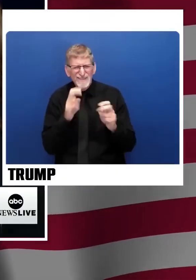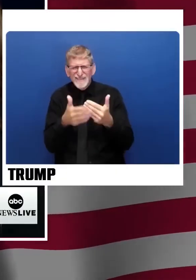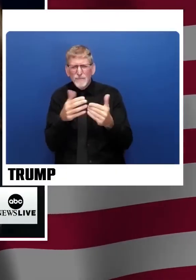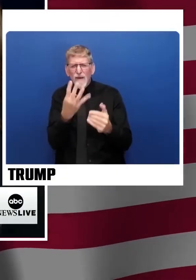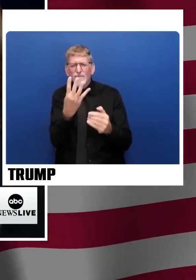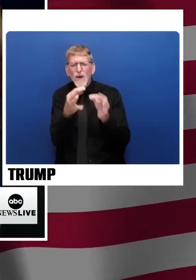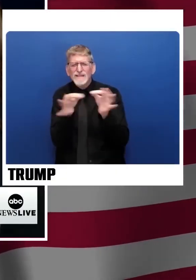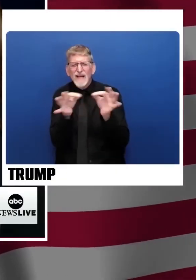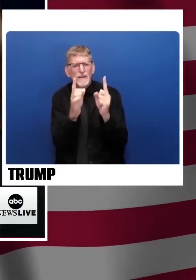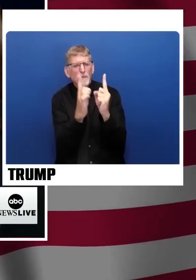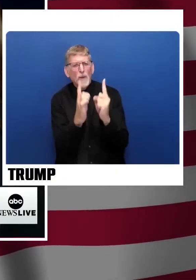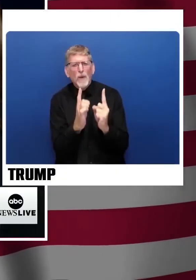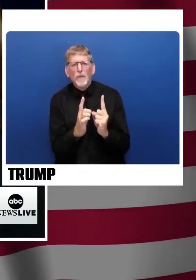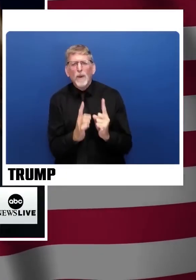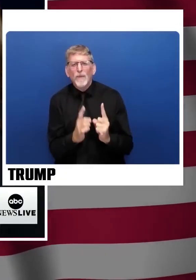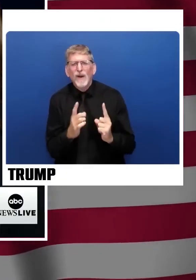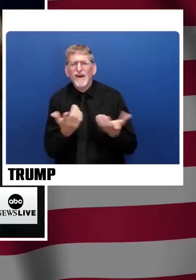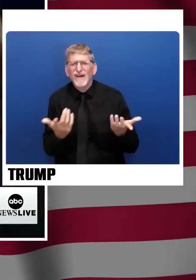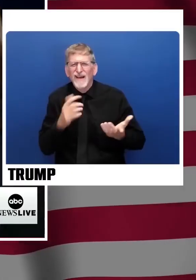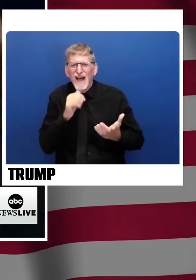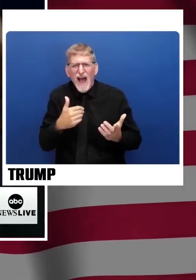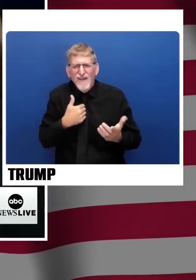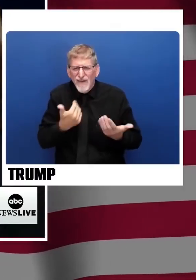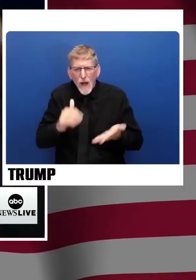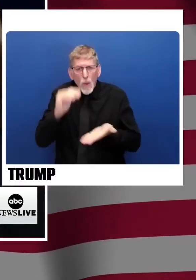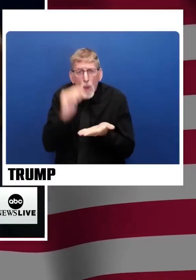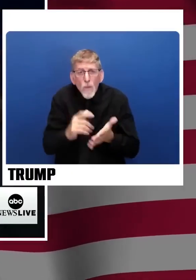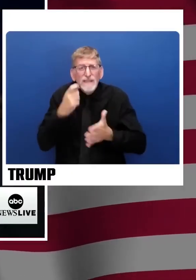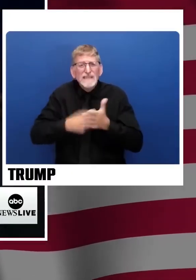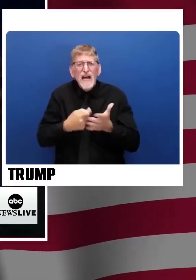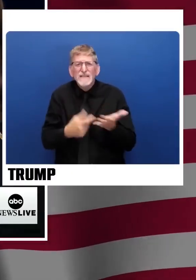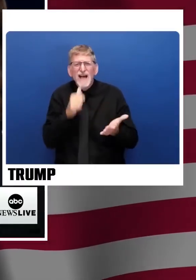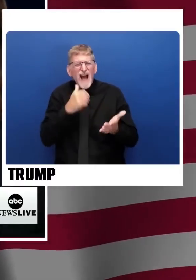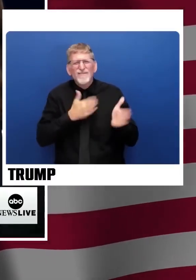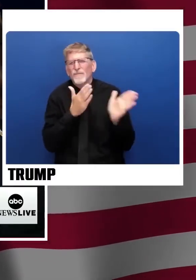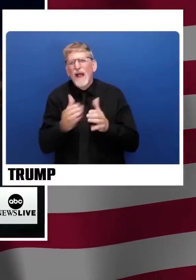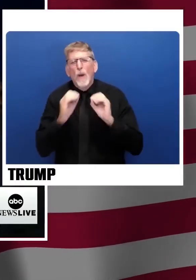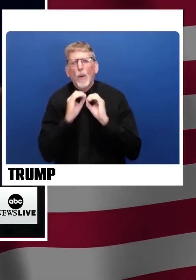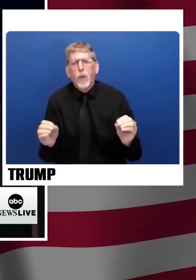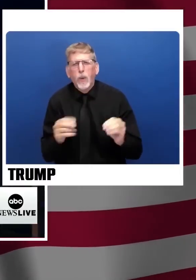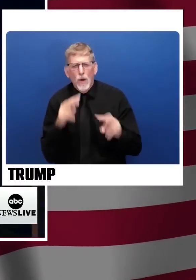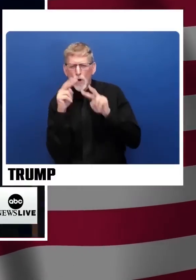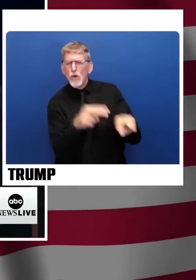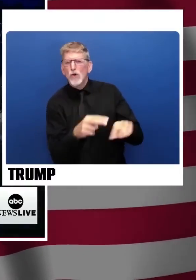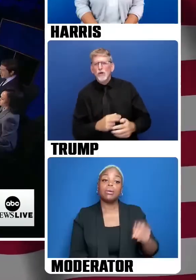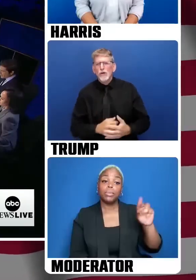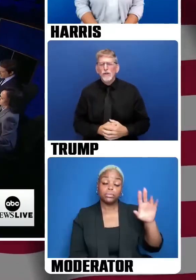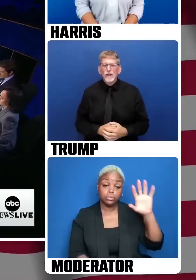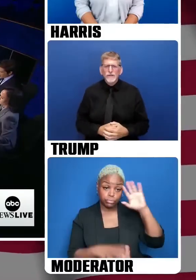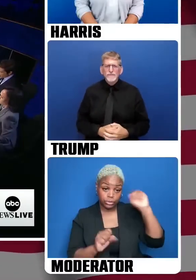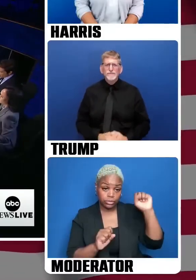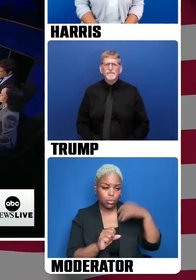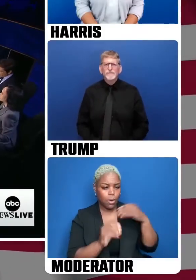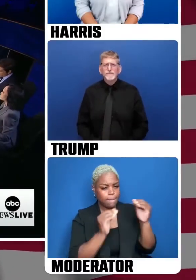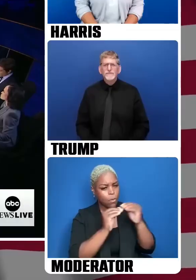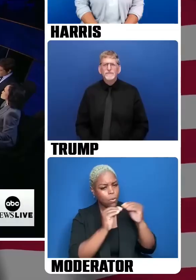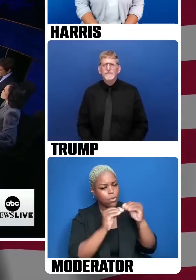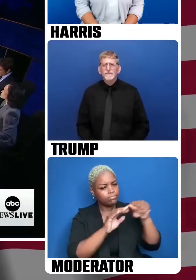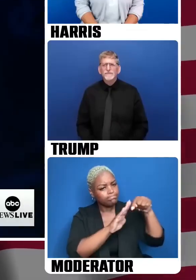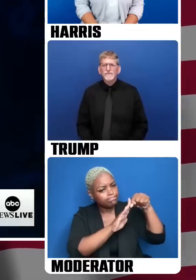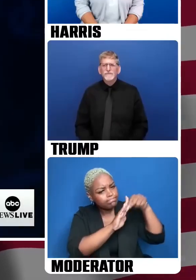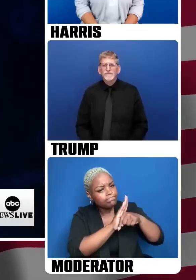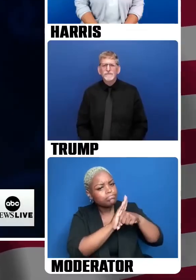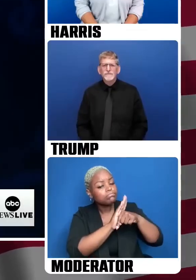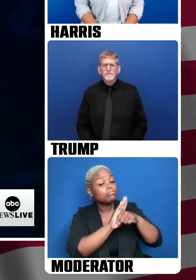She doesn't have a plan. Take a look at her plan. She doesn't have a plan. Mr. President, I do want to drill down on something you both brought up. The Vice President brought